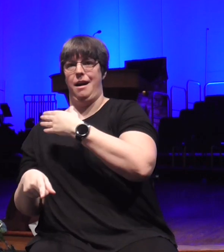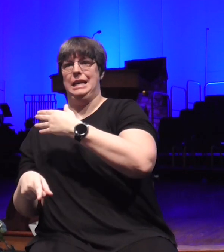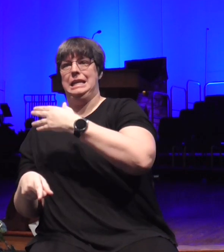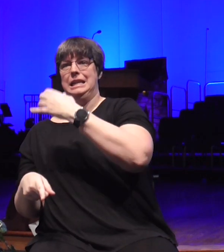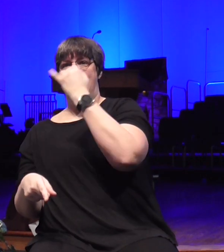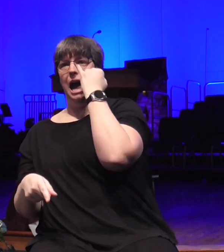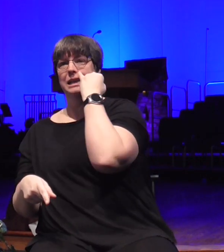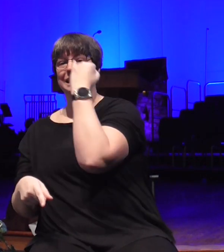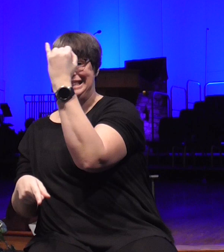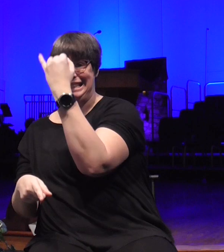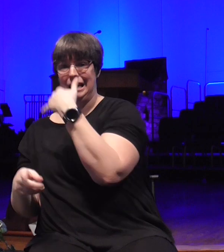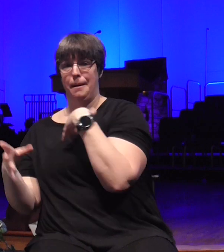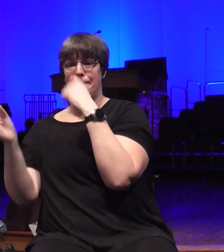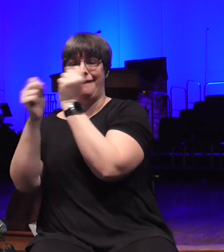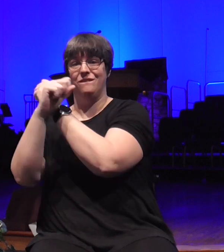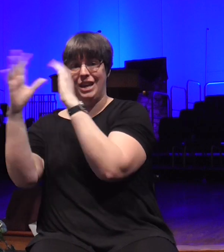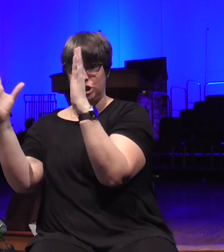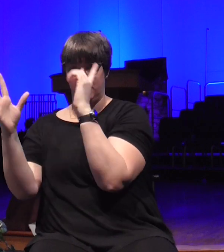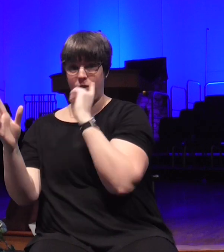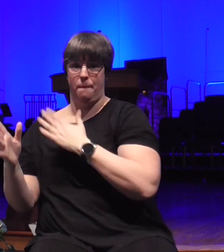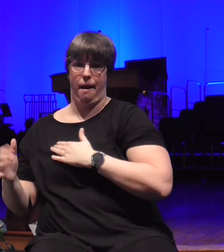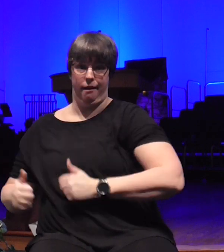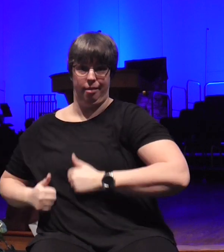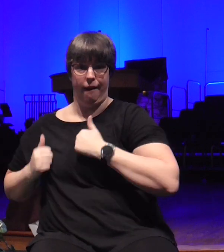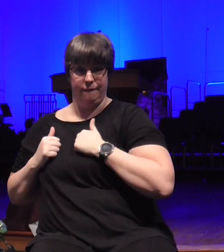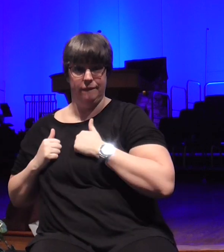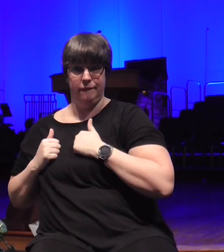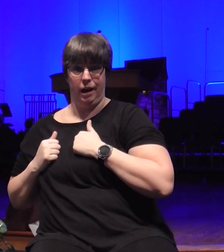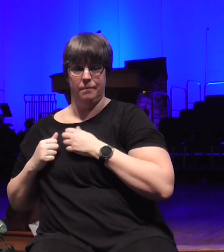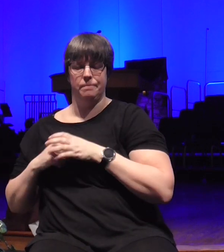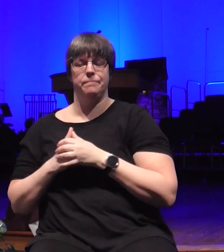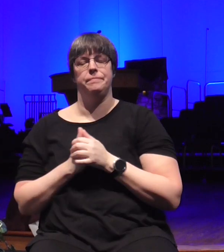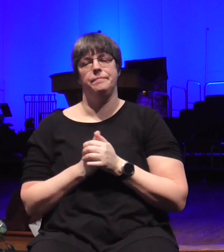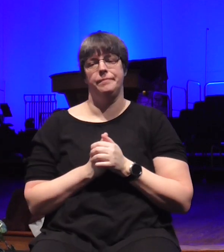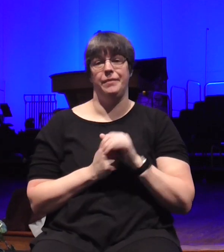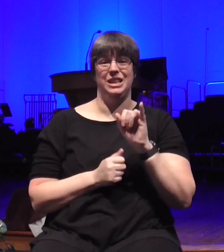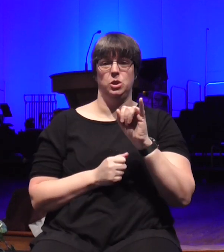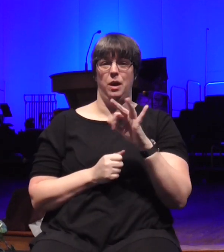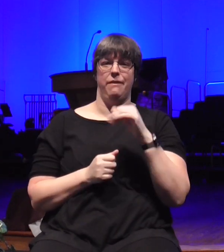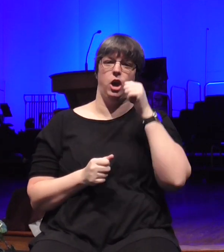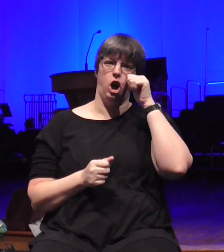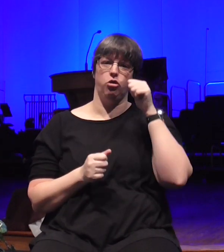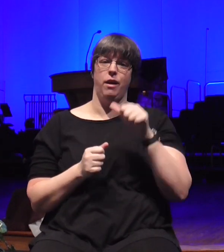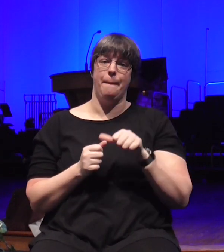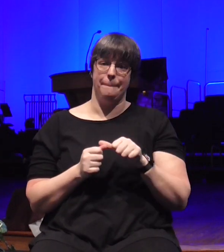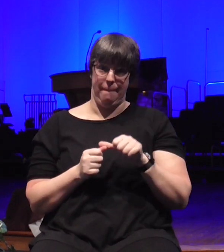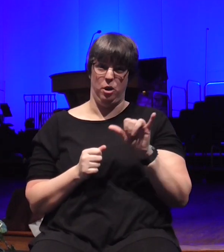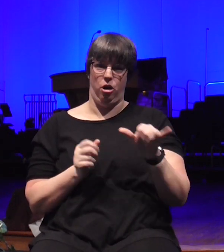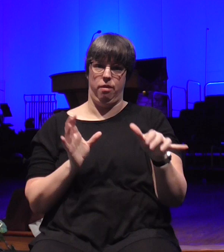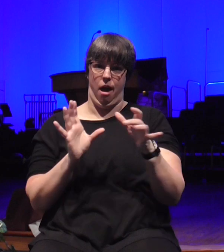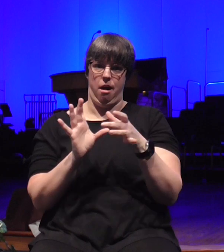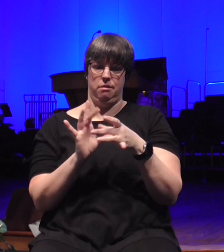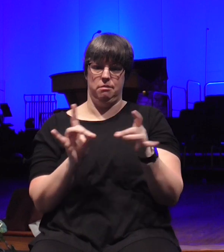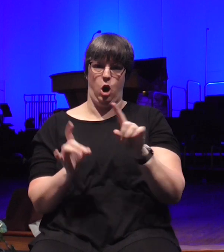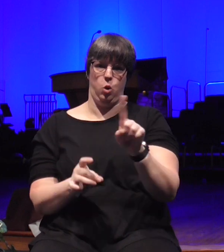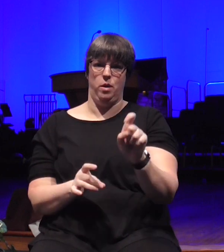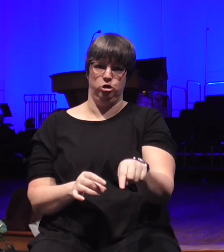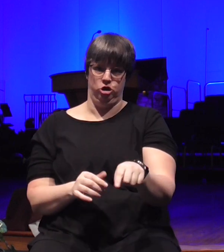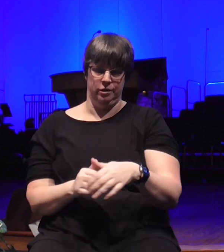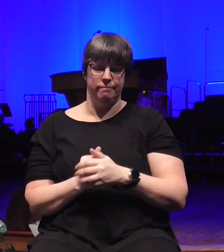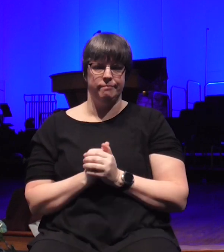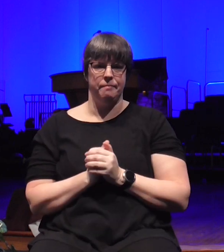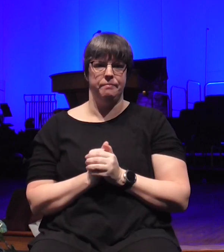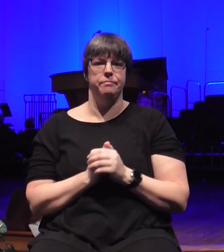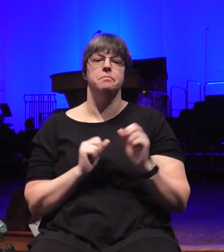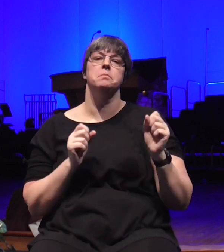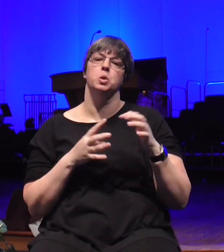highest vision for my life? If we can remember to bring that litmus test to our choosing,